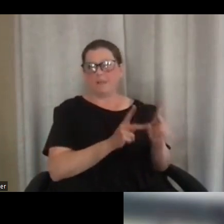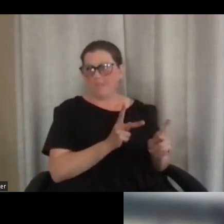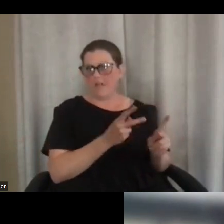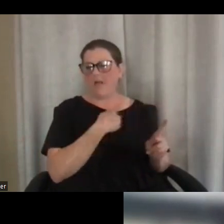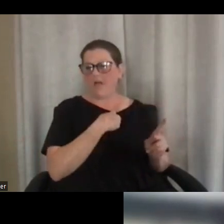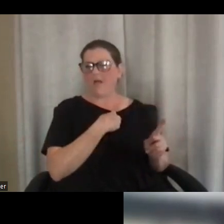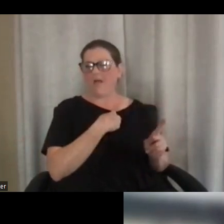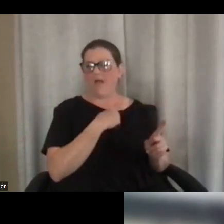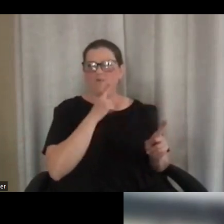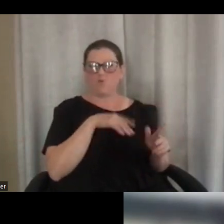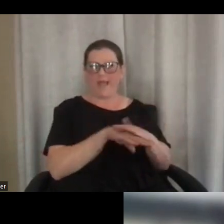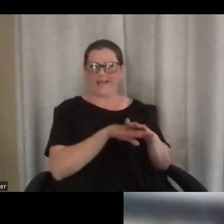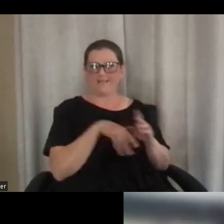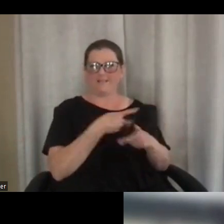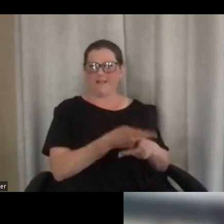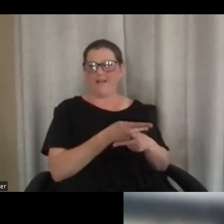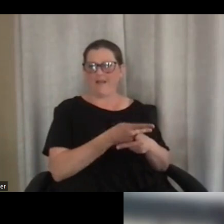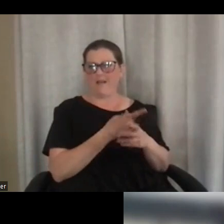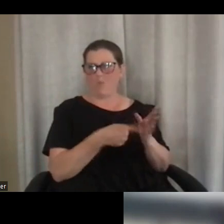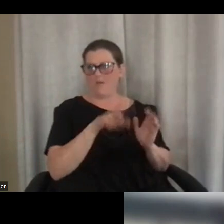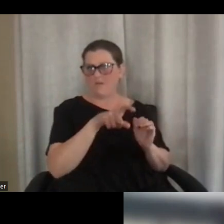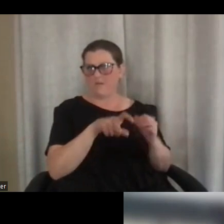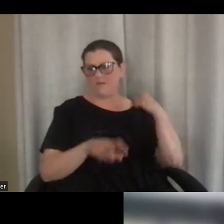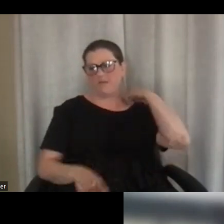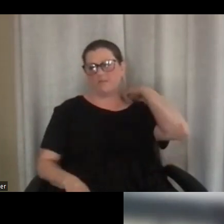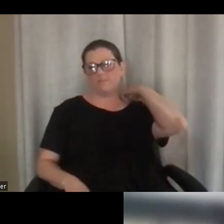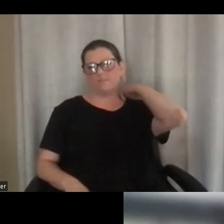to get the care or services they need.